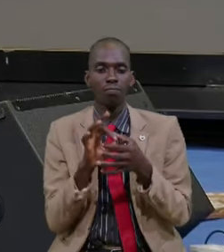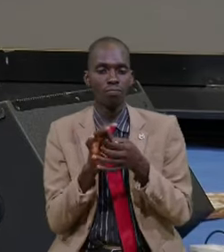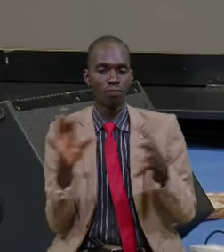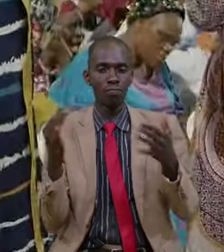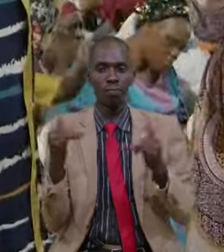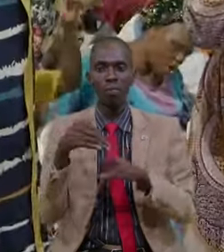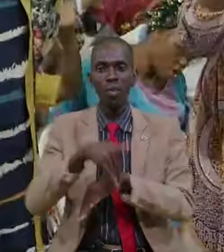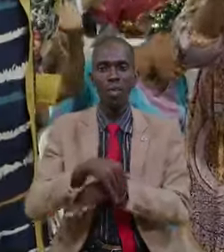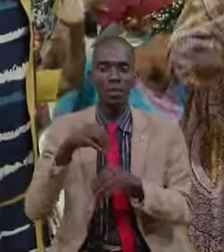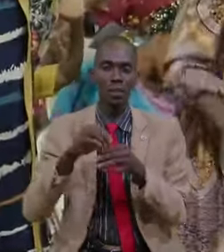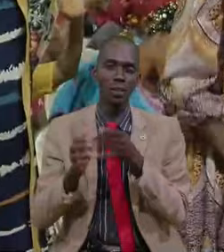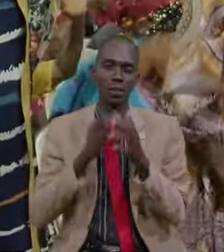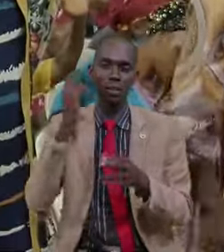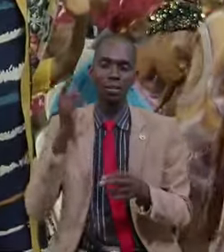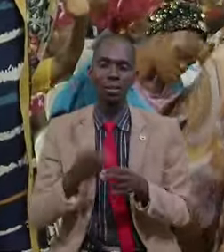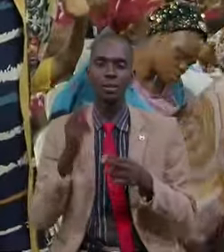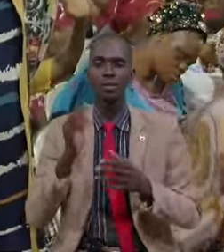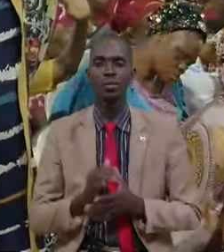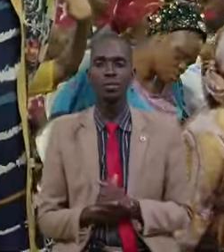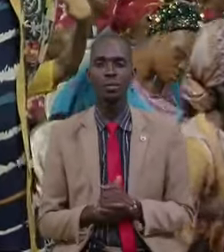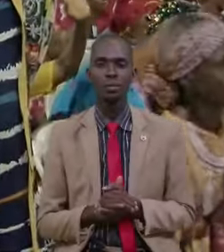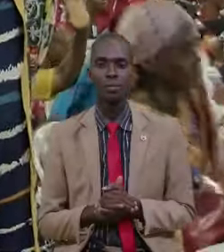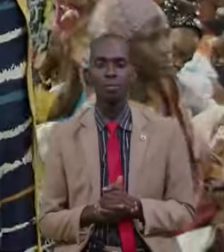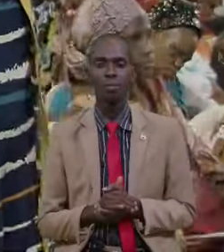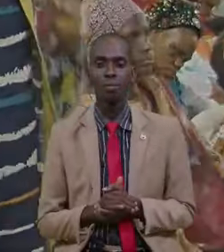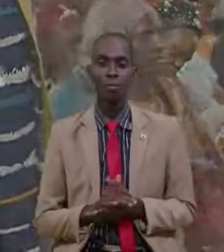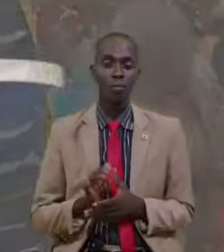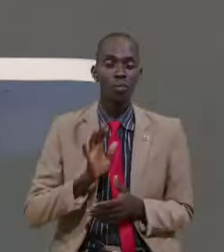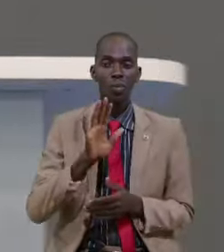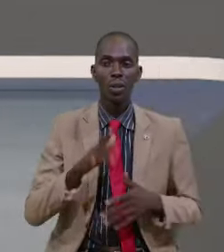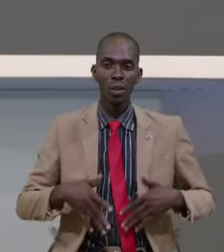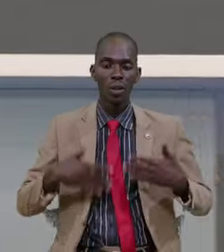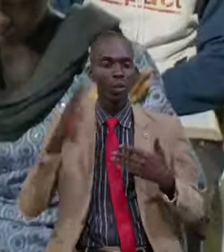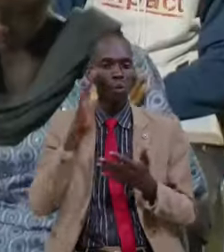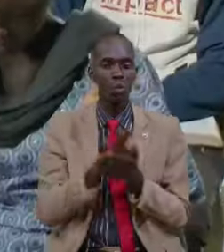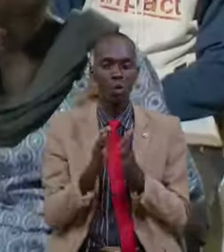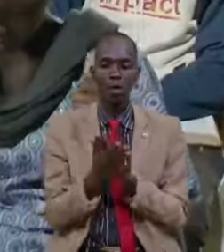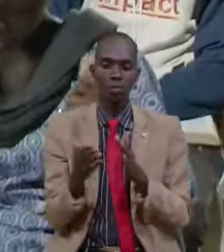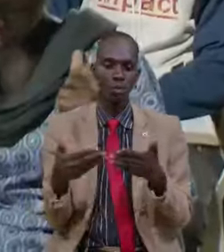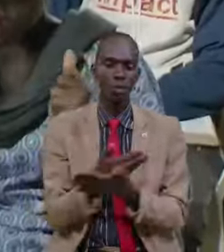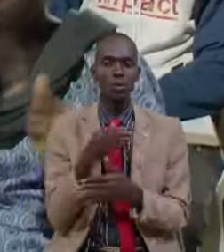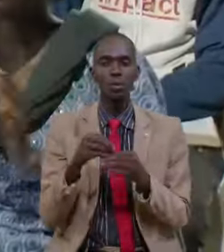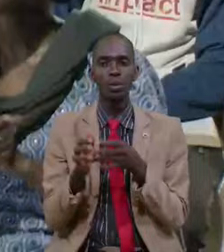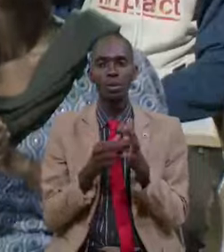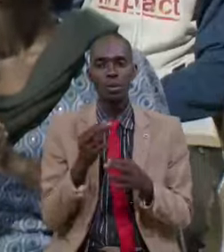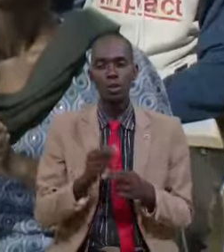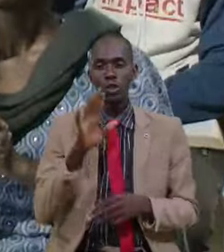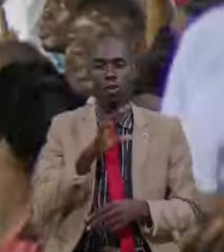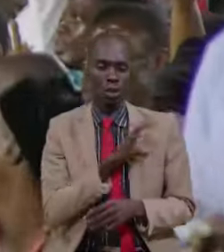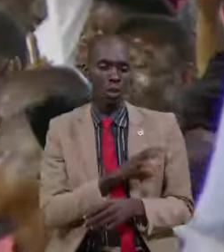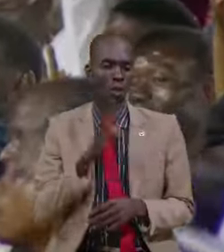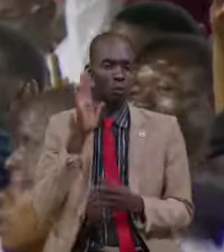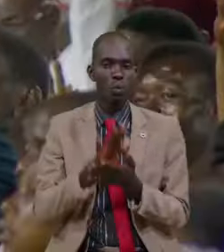Jesus' name. Your life will become new. Your character will become